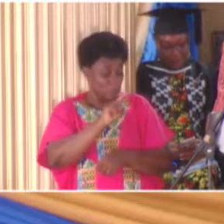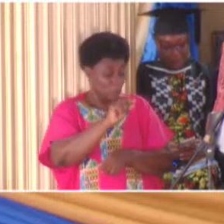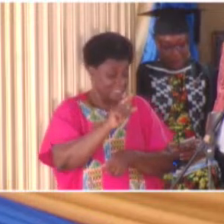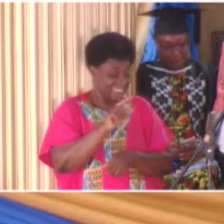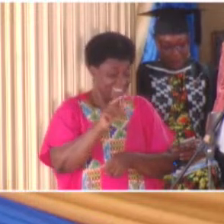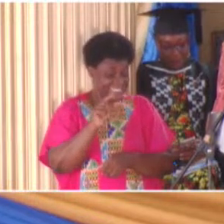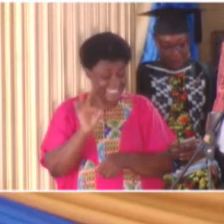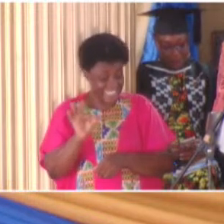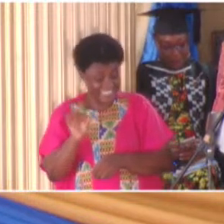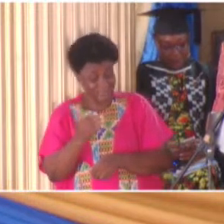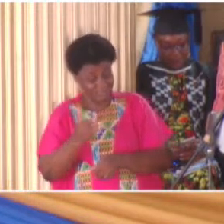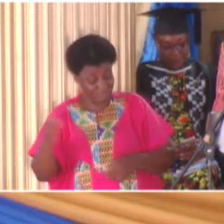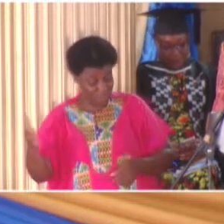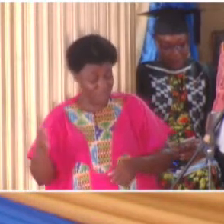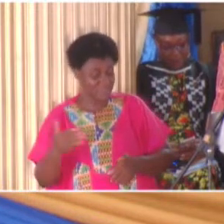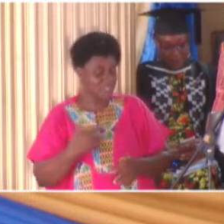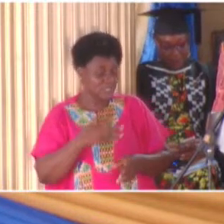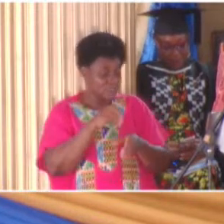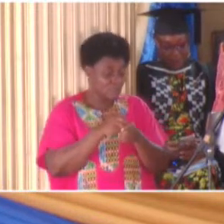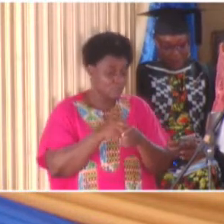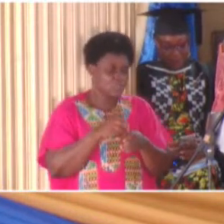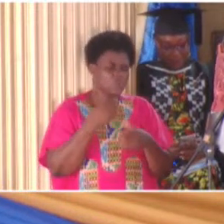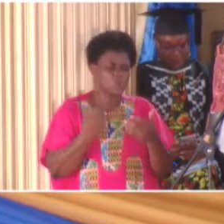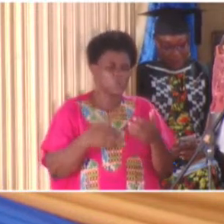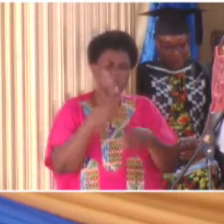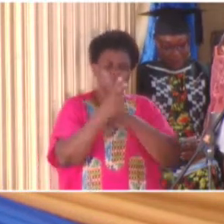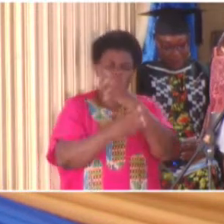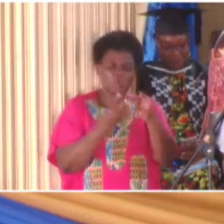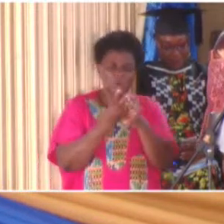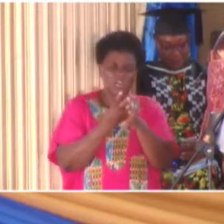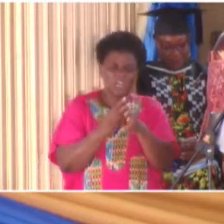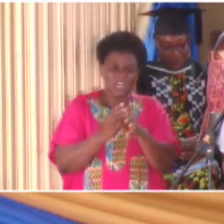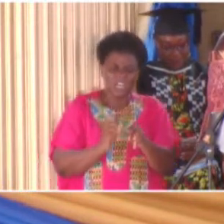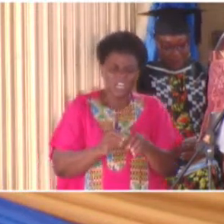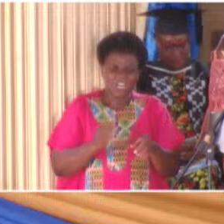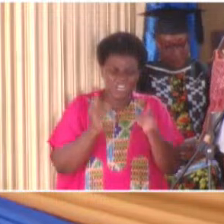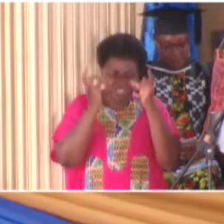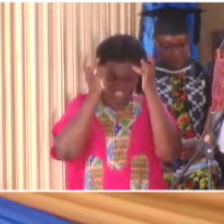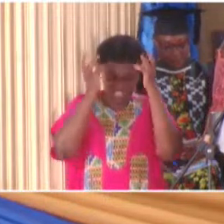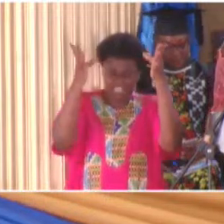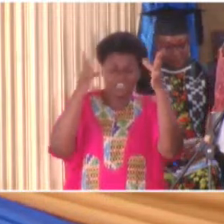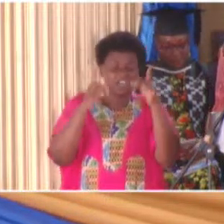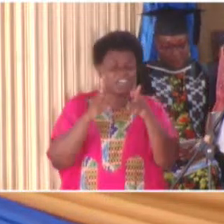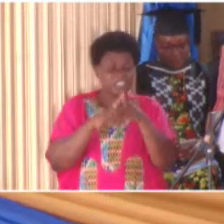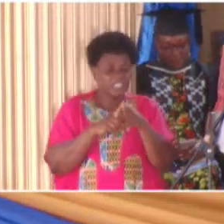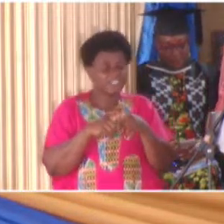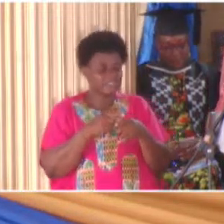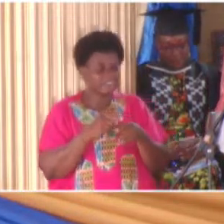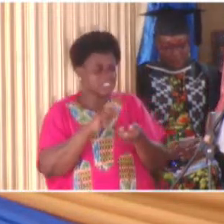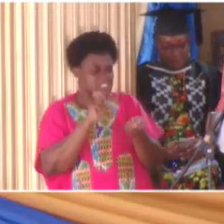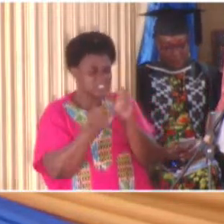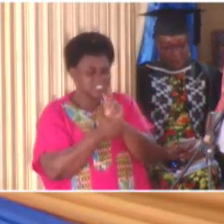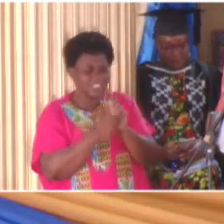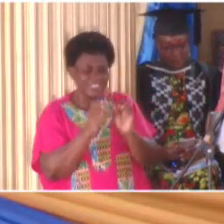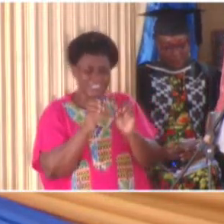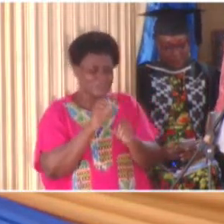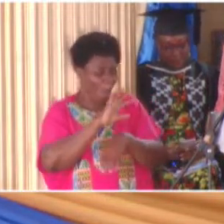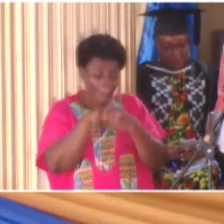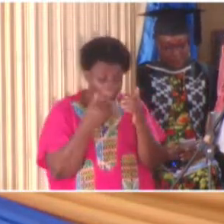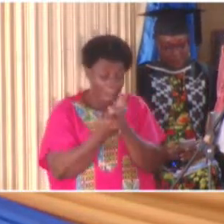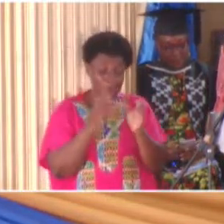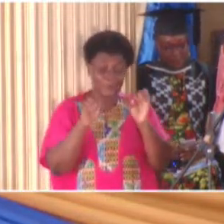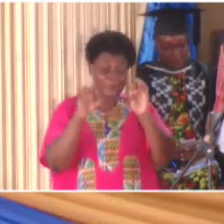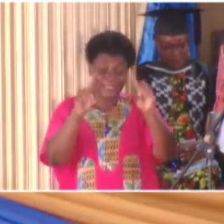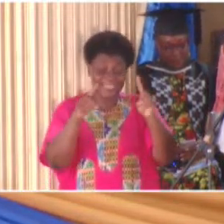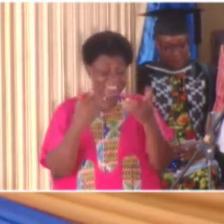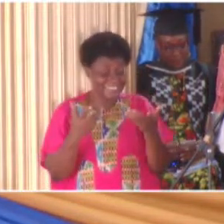COVID-2019, including a global pandemic as well, that reshaped the whole educational